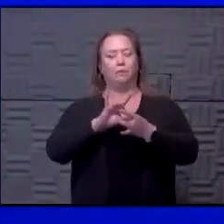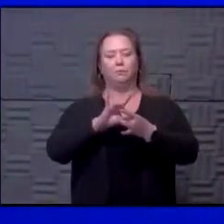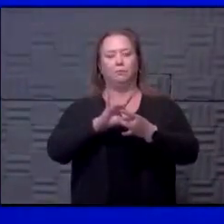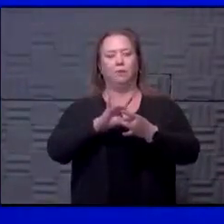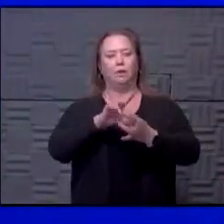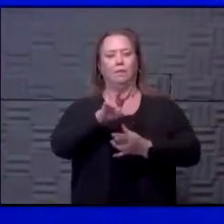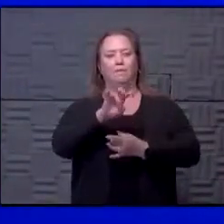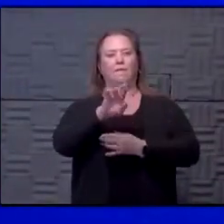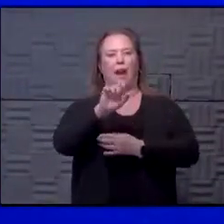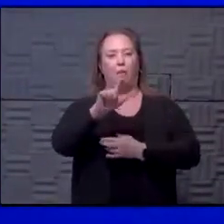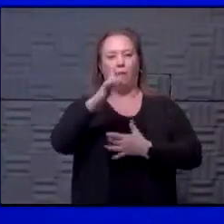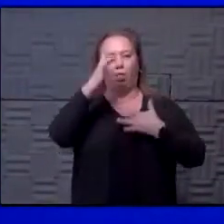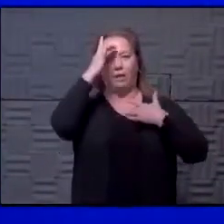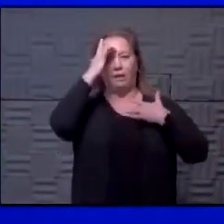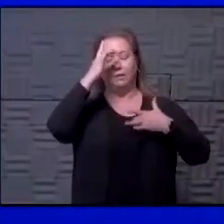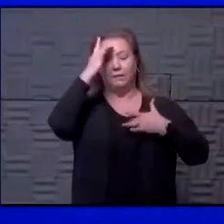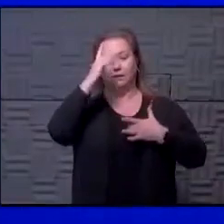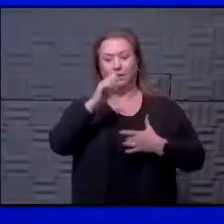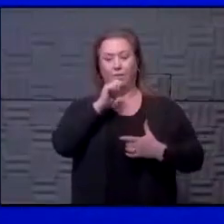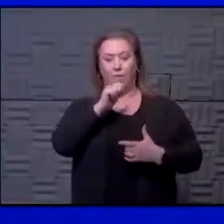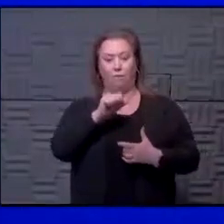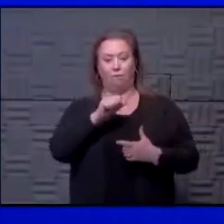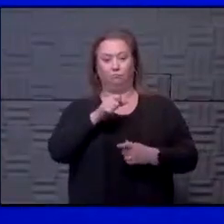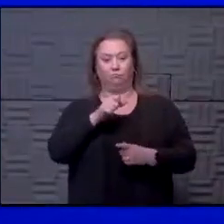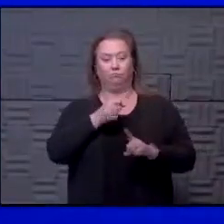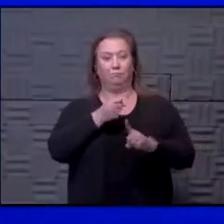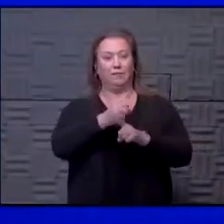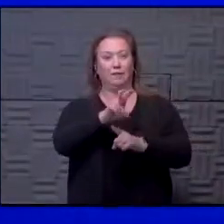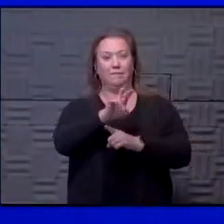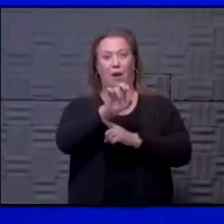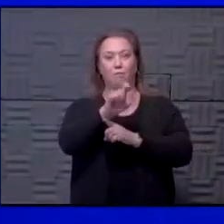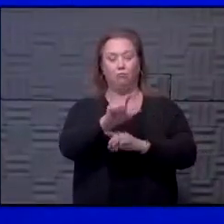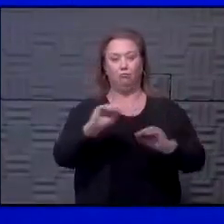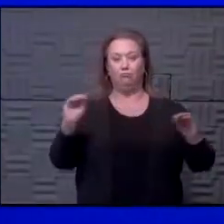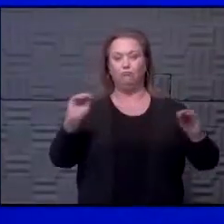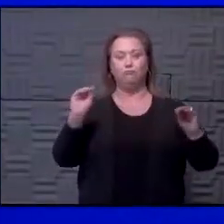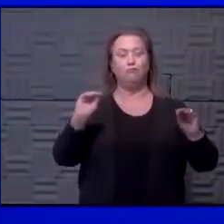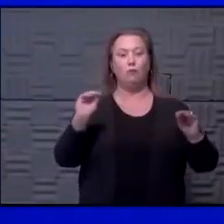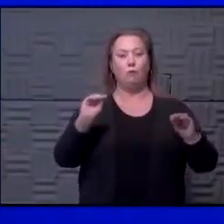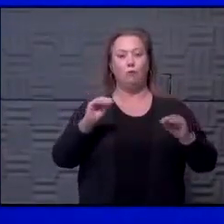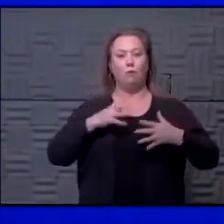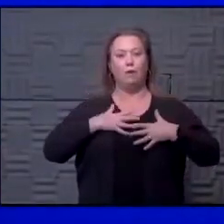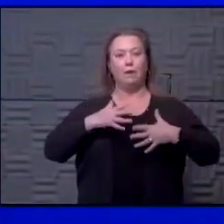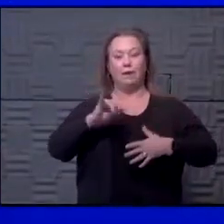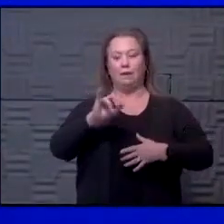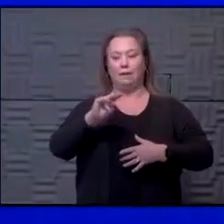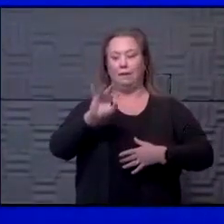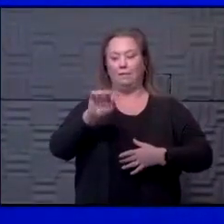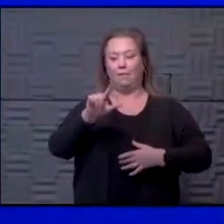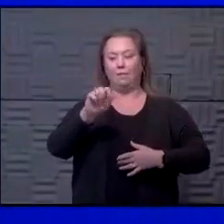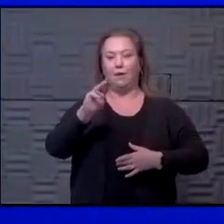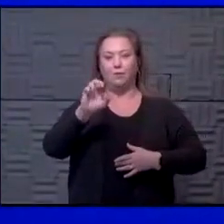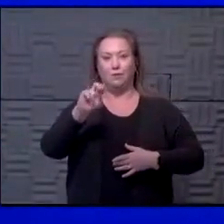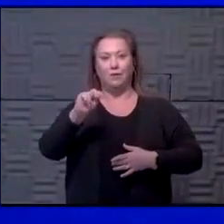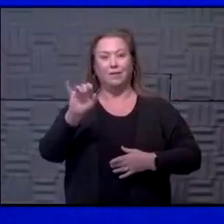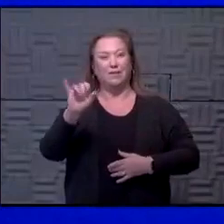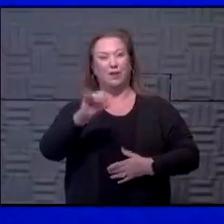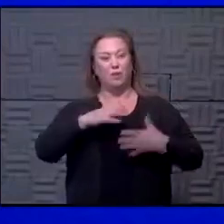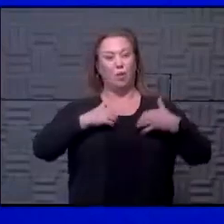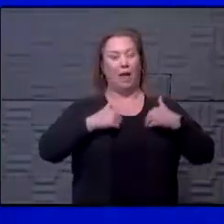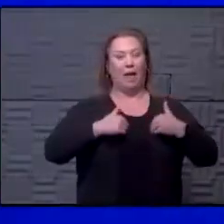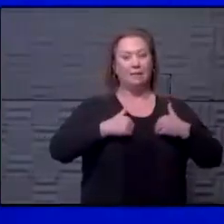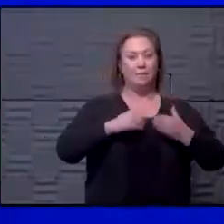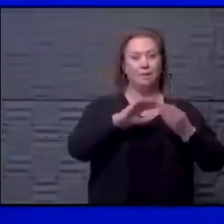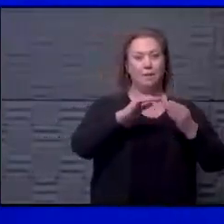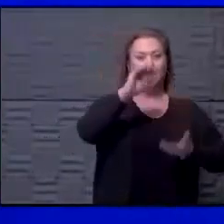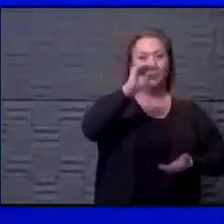of viral illness. So if you don't get the virus, you don't get the asthma exacerbation, because the truth is our asthma and COPD numbers are down too.